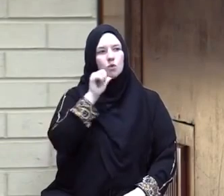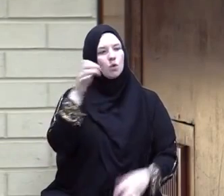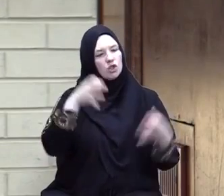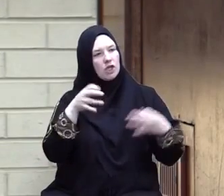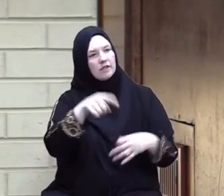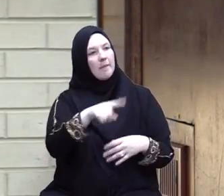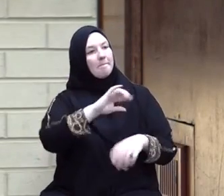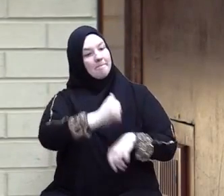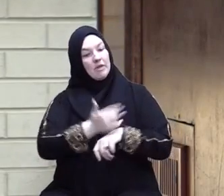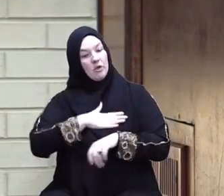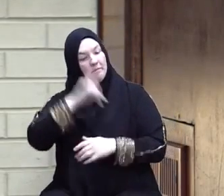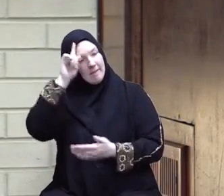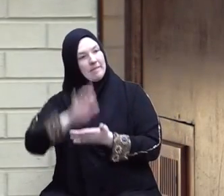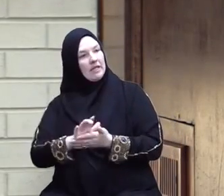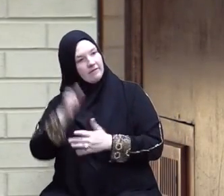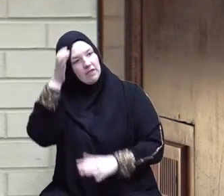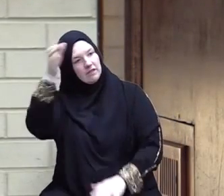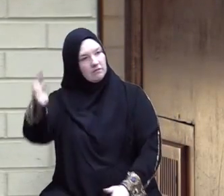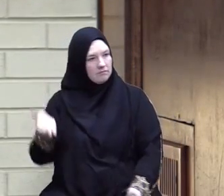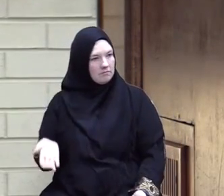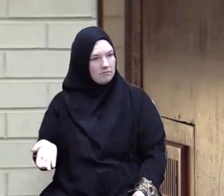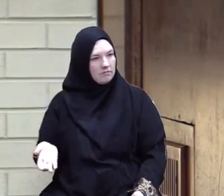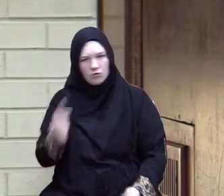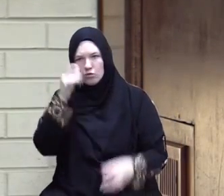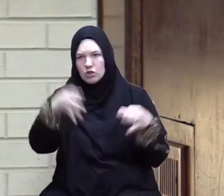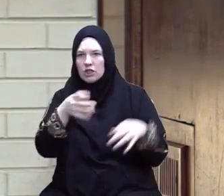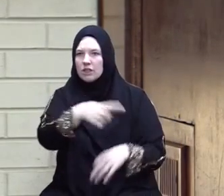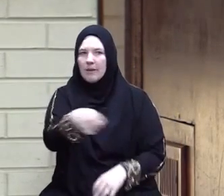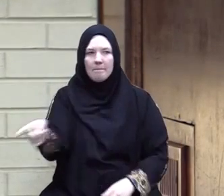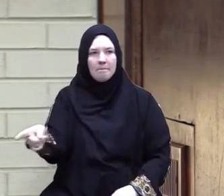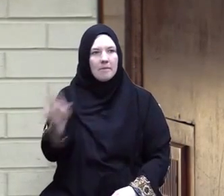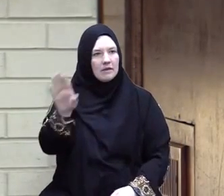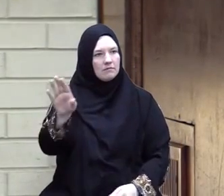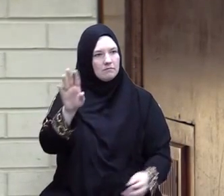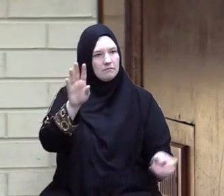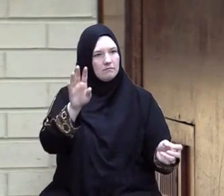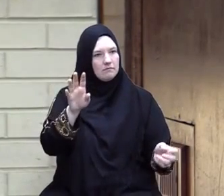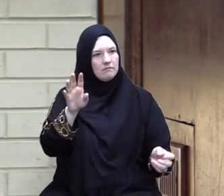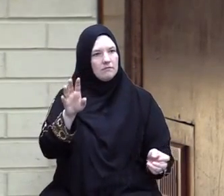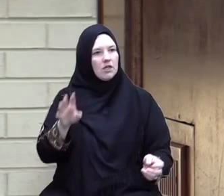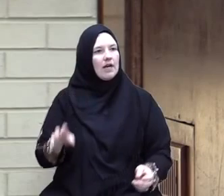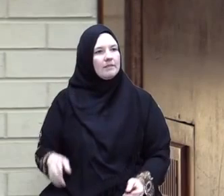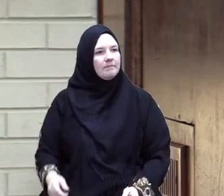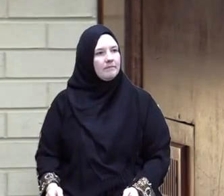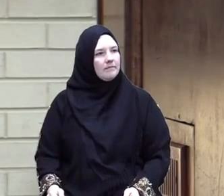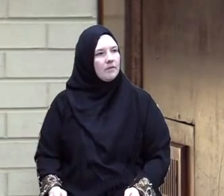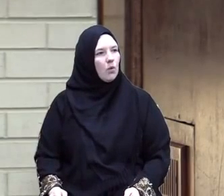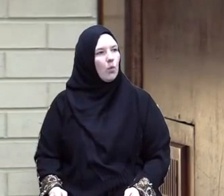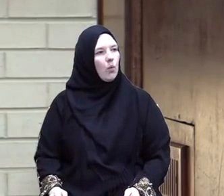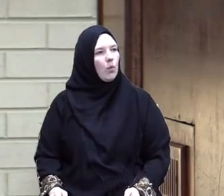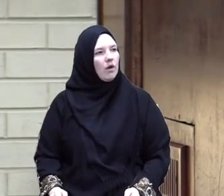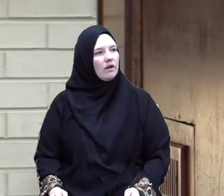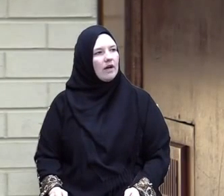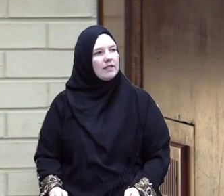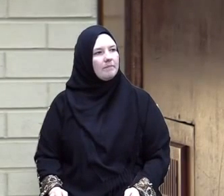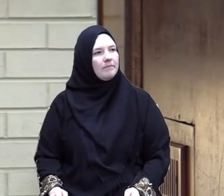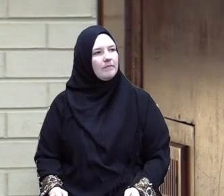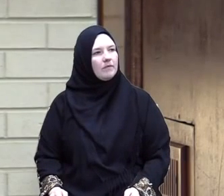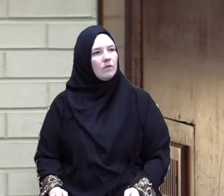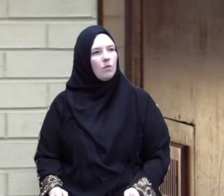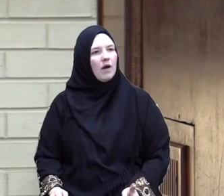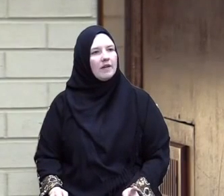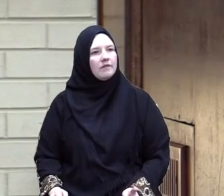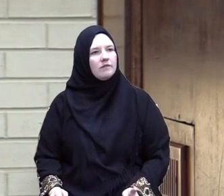based on your believer criteria, because his subject is totally different. It is not about their